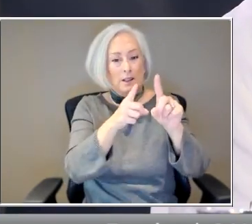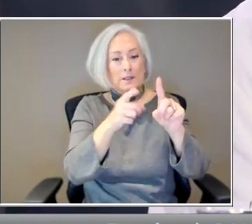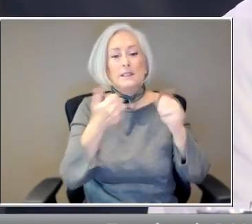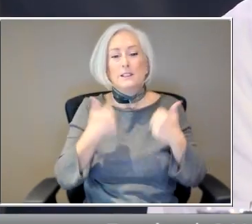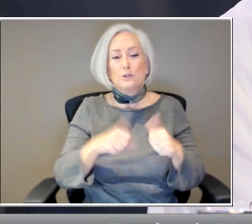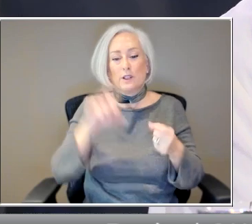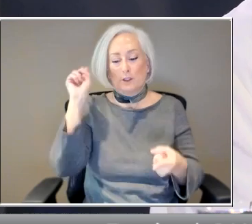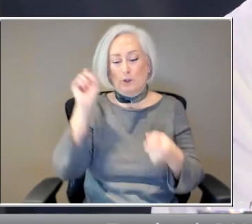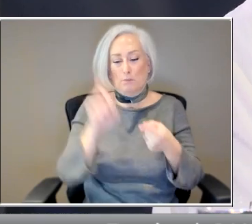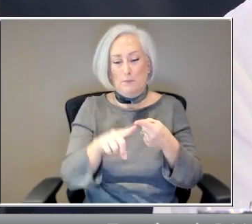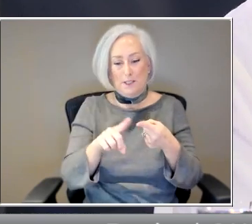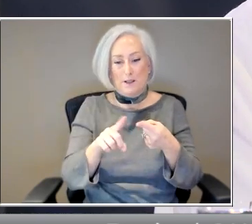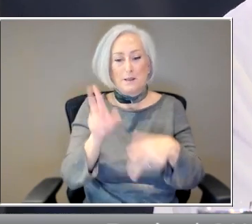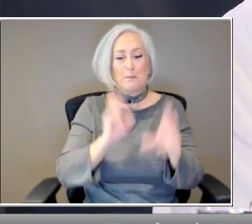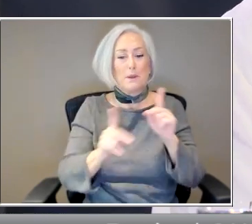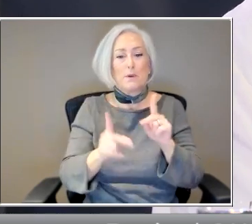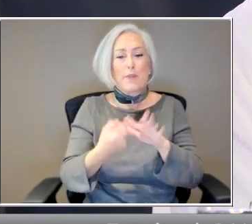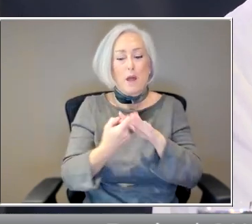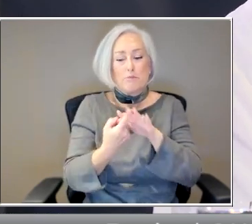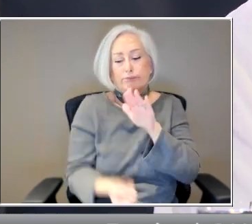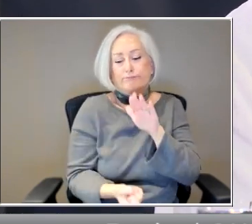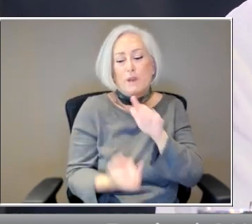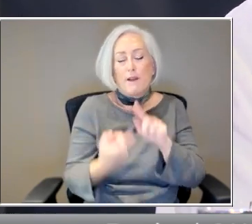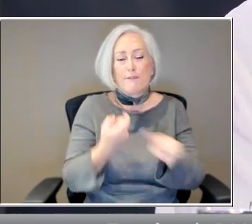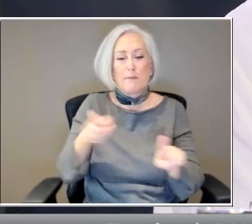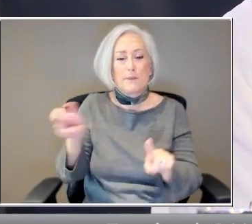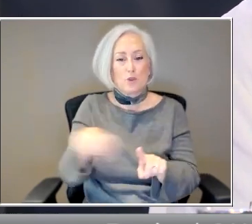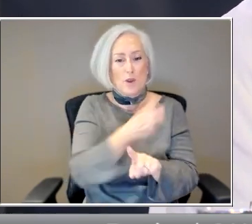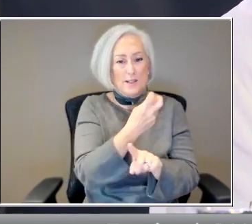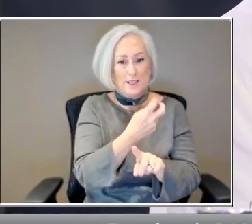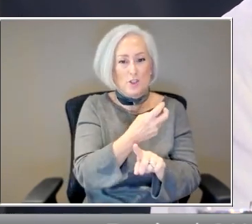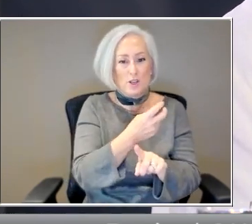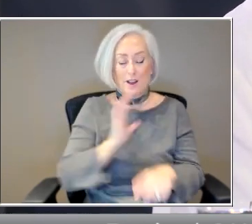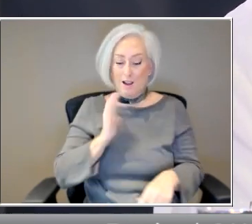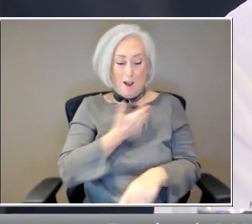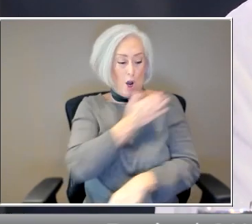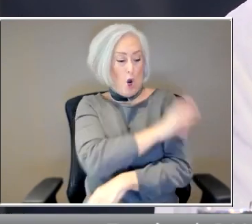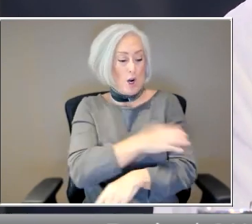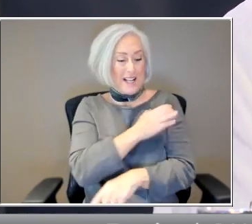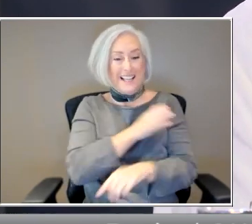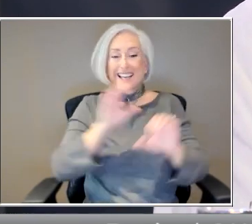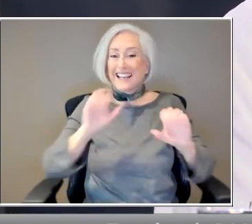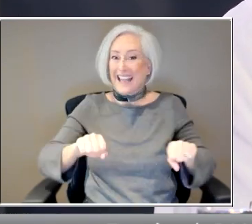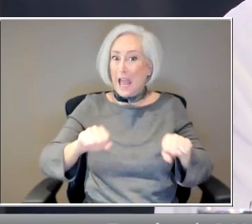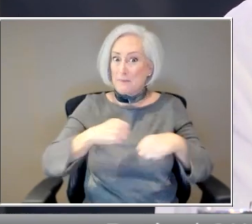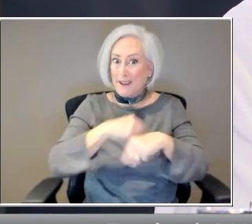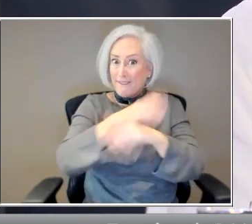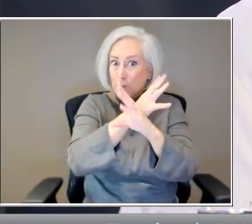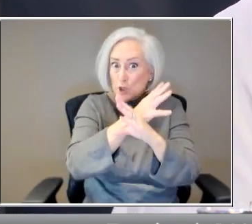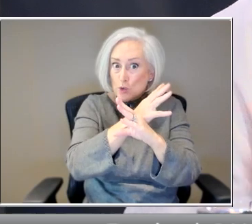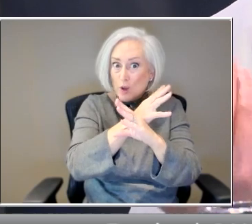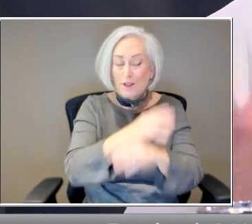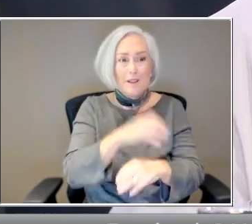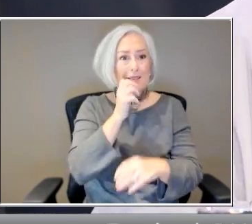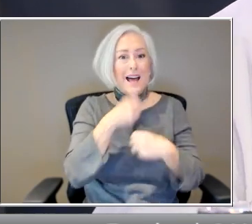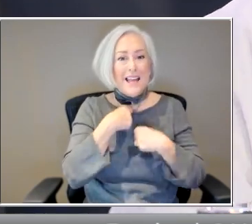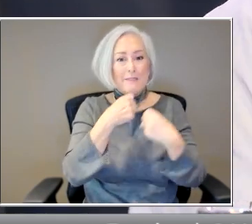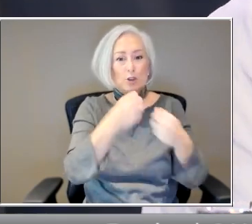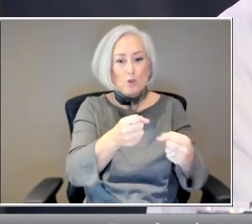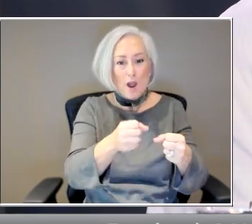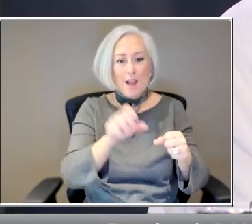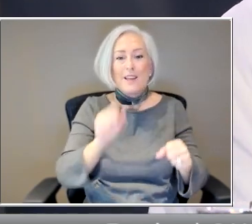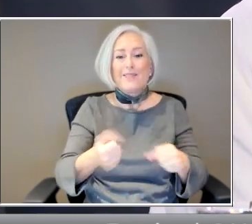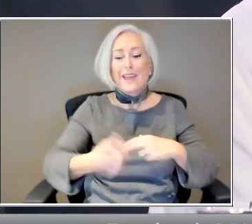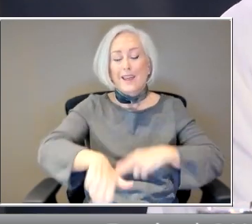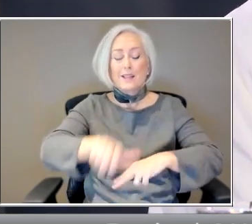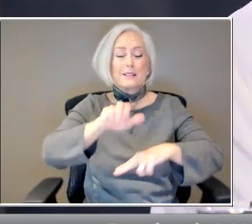our transition clinic is that it's virtual. So people don't have to drive anywhere. They just sit on their Right. couch, get on the phone, and that's where I met Allie